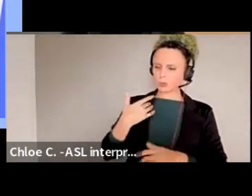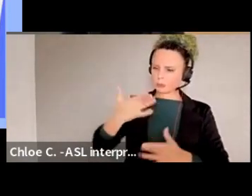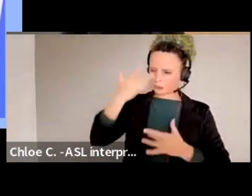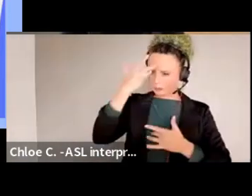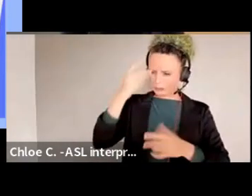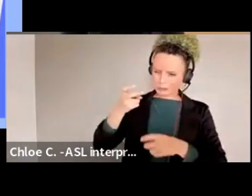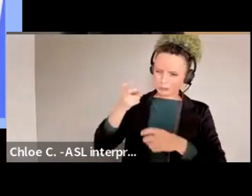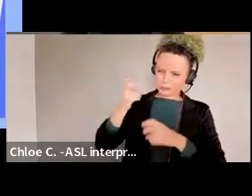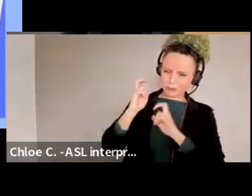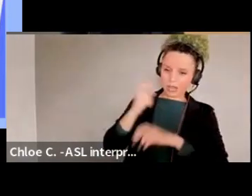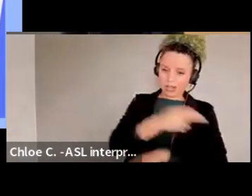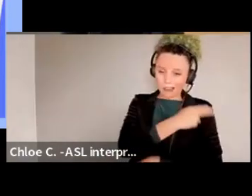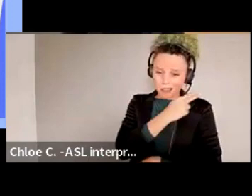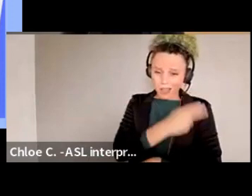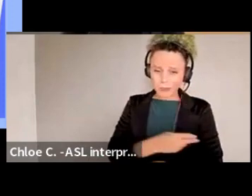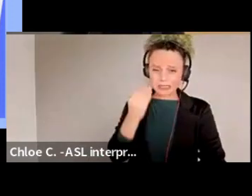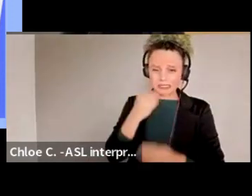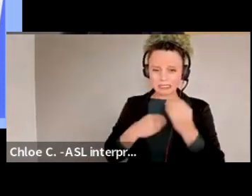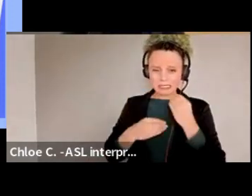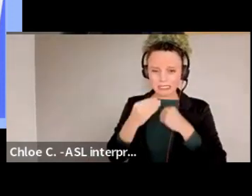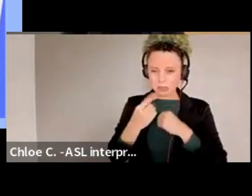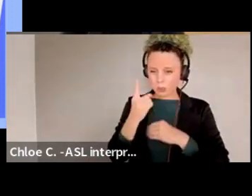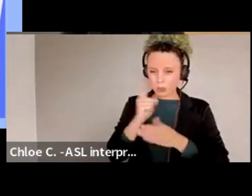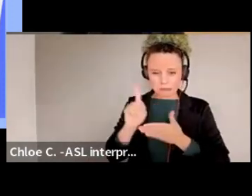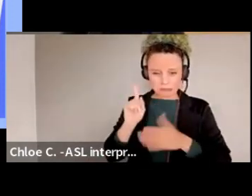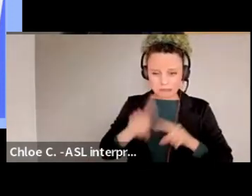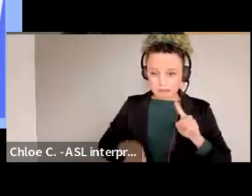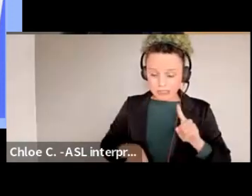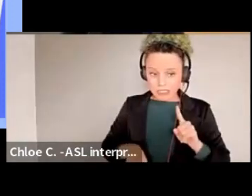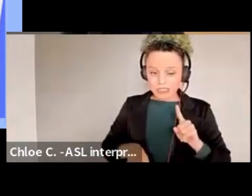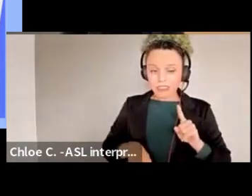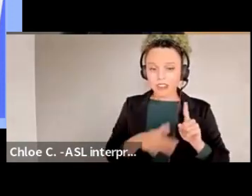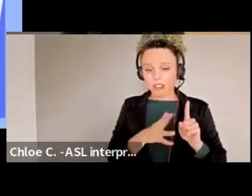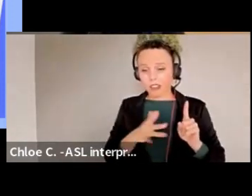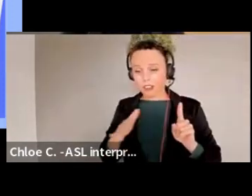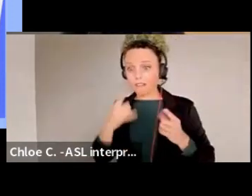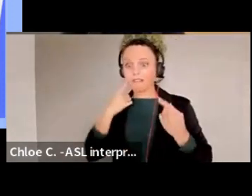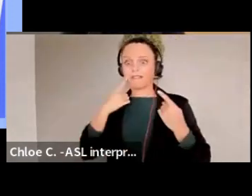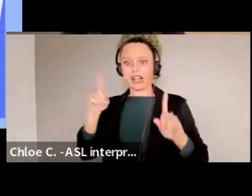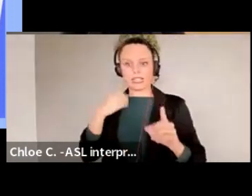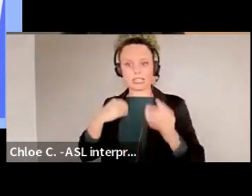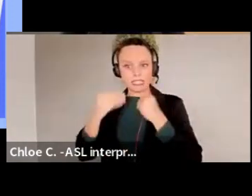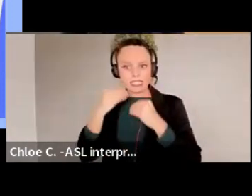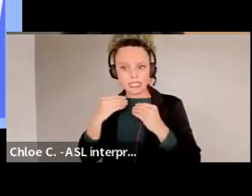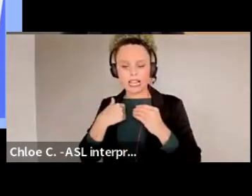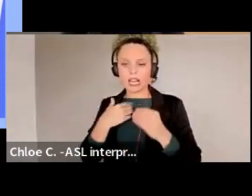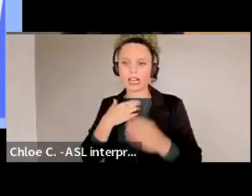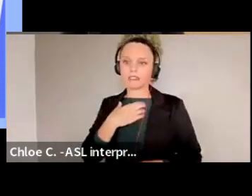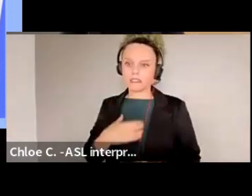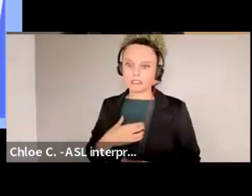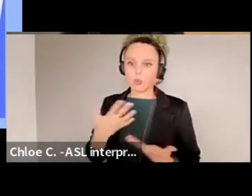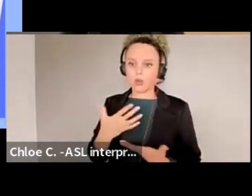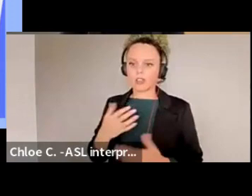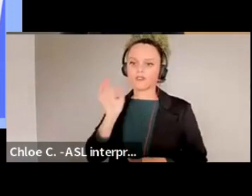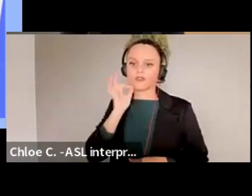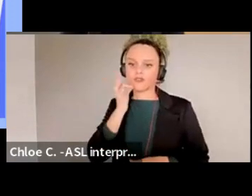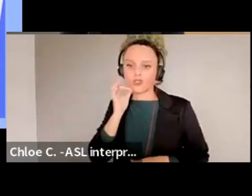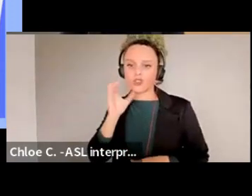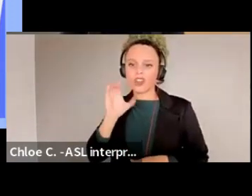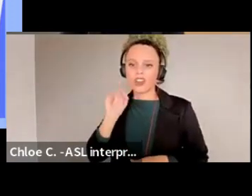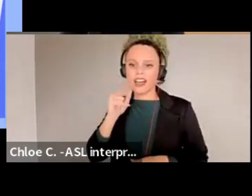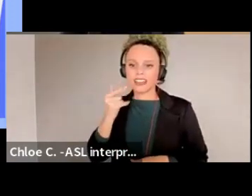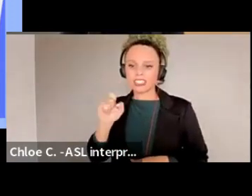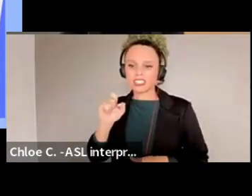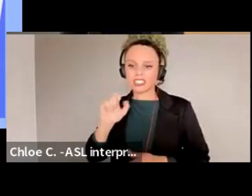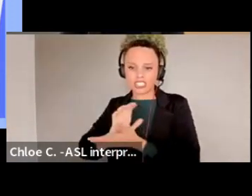and I got really, really sick a couple of years ago, and ended up in the hospital. I couldn't eat for a week, and then when I could finally